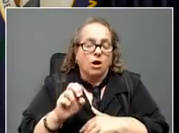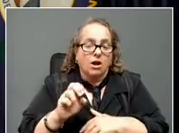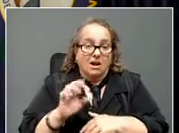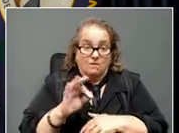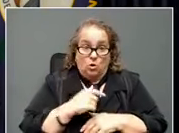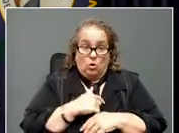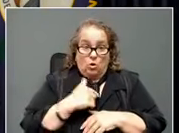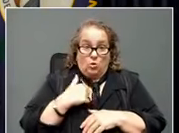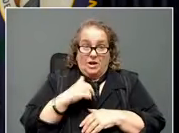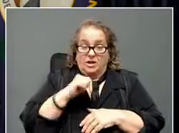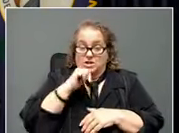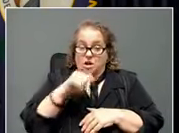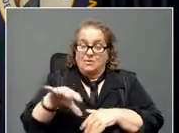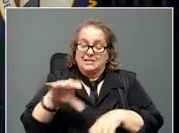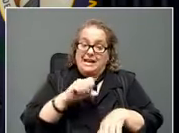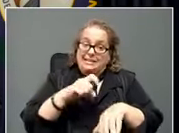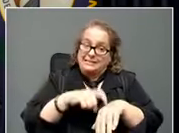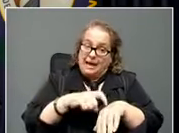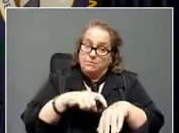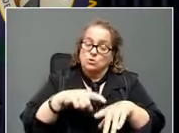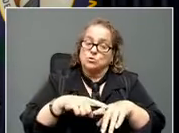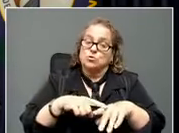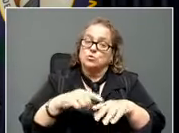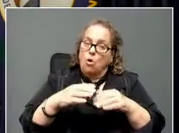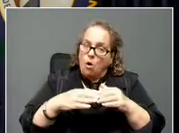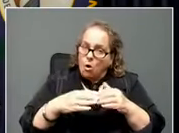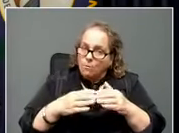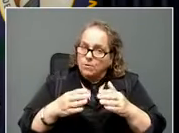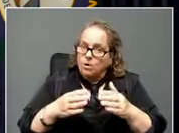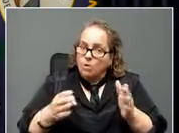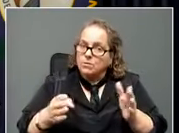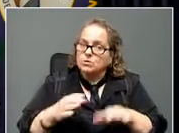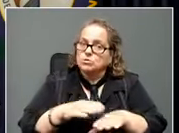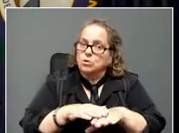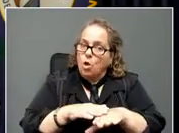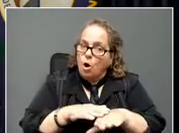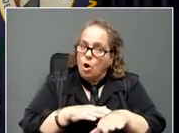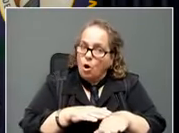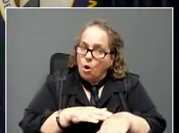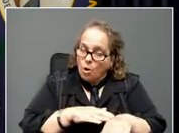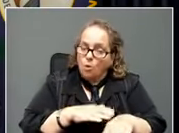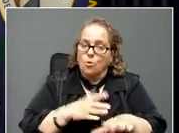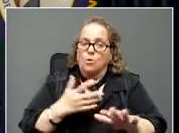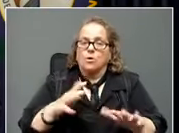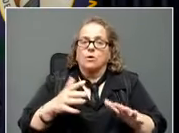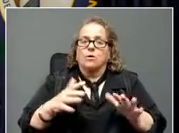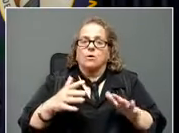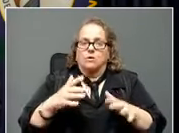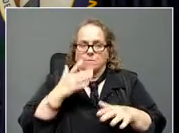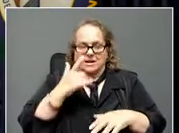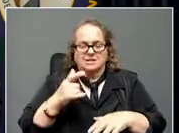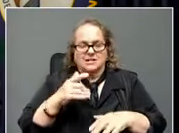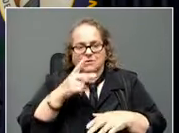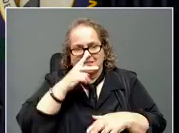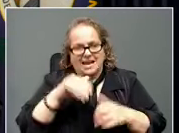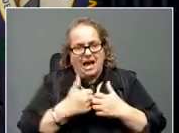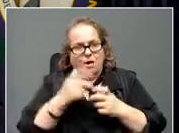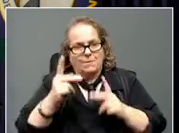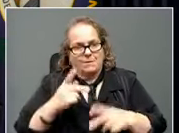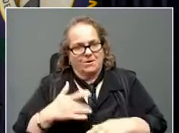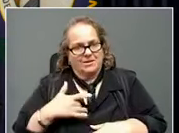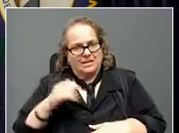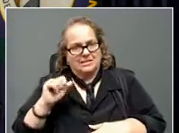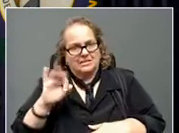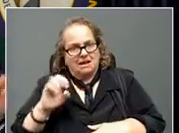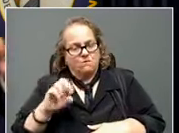back into it, it may take longer for things to fill up to that amount because of whether people feel safe or not. And really, to